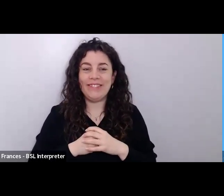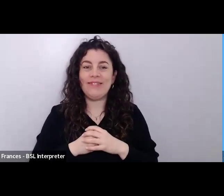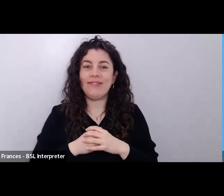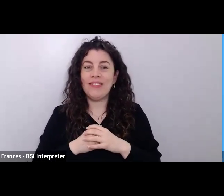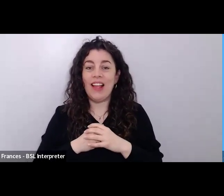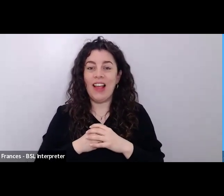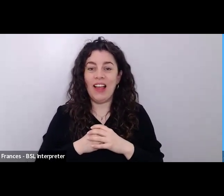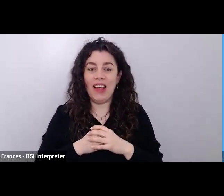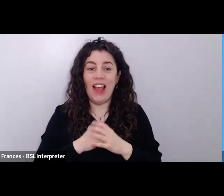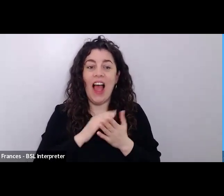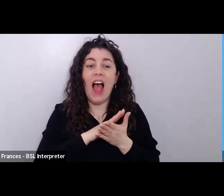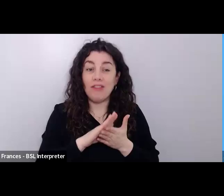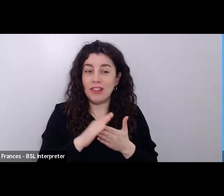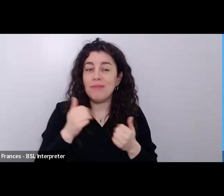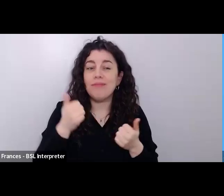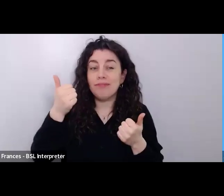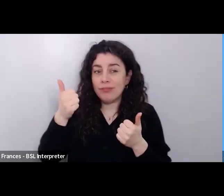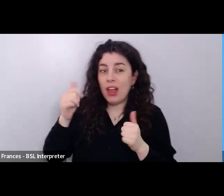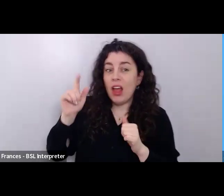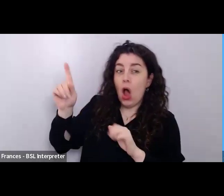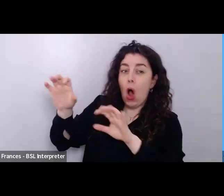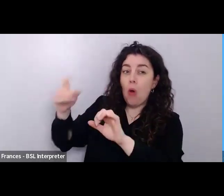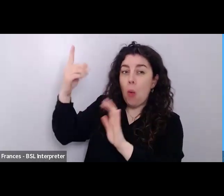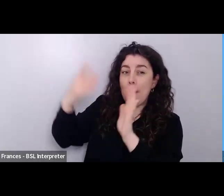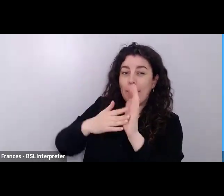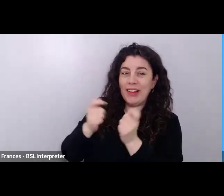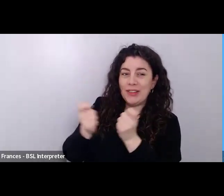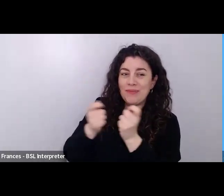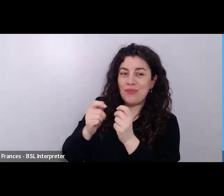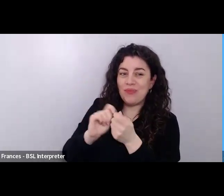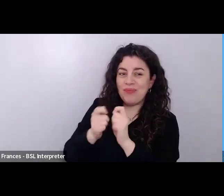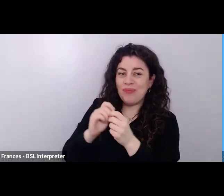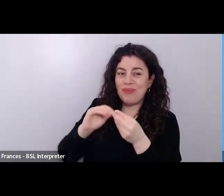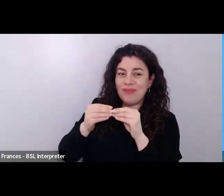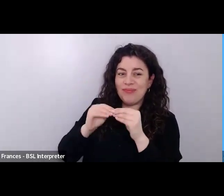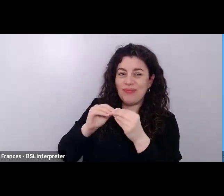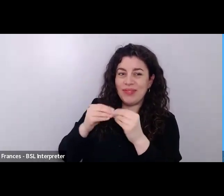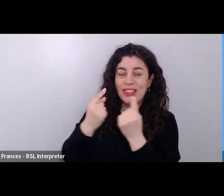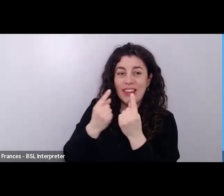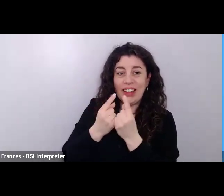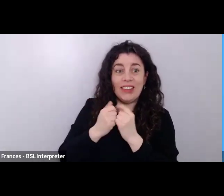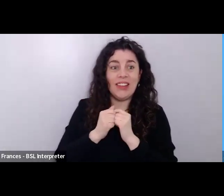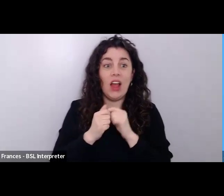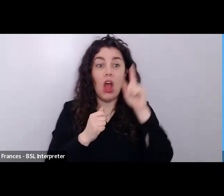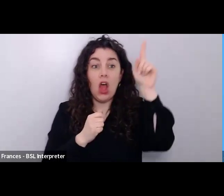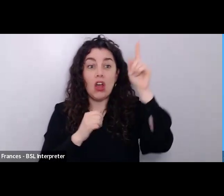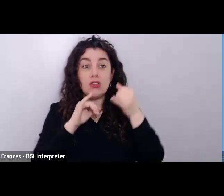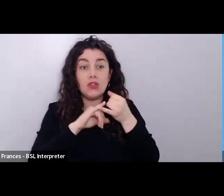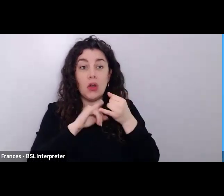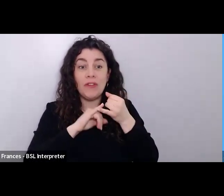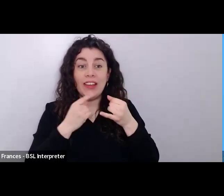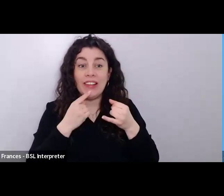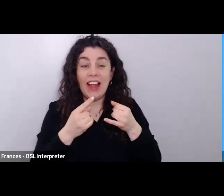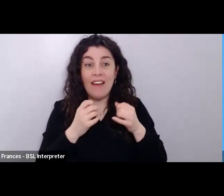That's all right, just a minute. Thank No you. probs. Hi, sorry, just to say, I also have